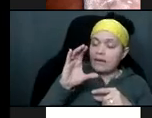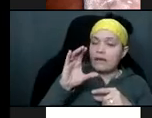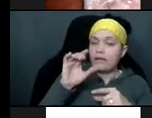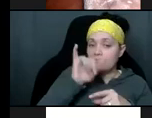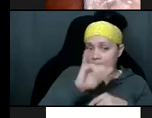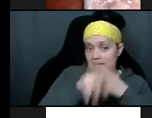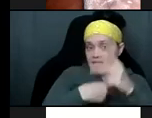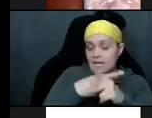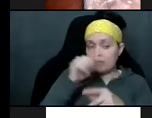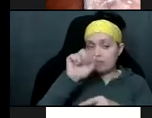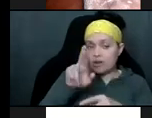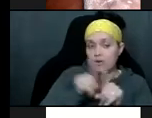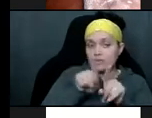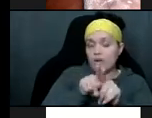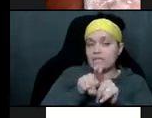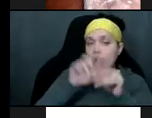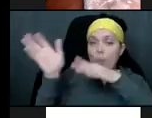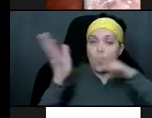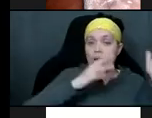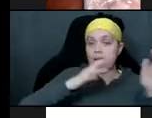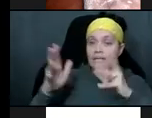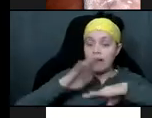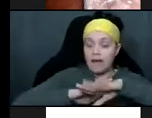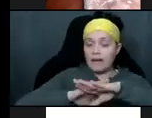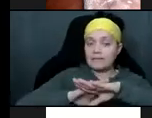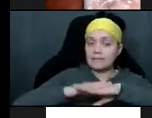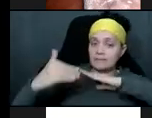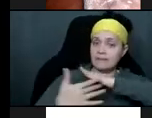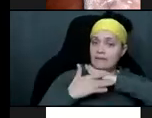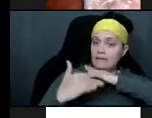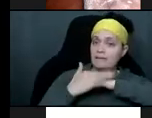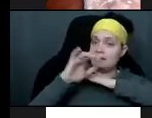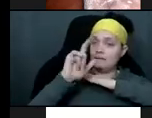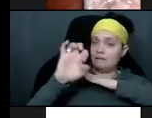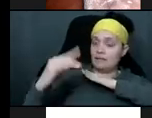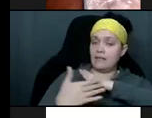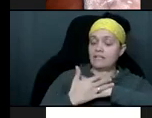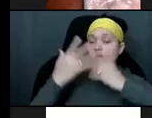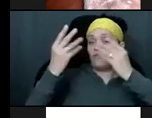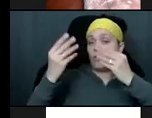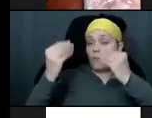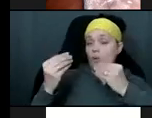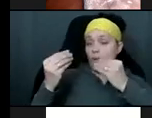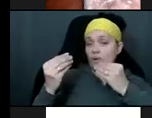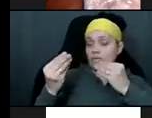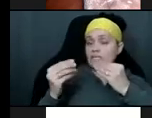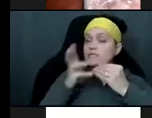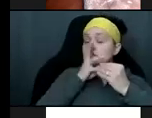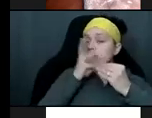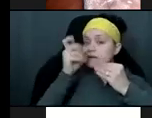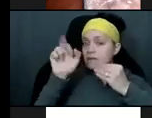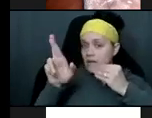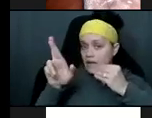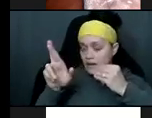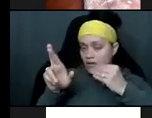swirling off of the ocean onto the land. So we have moist air coming off of the ocean onto the land,